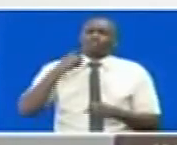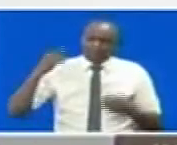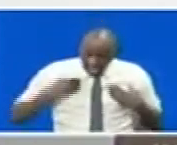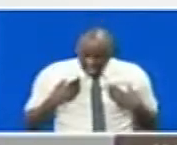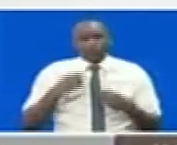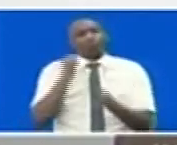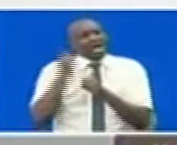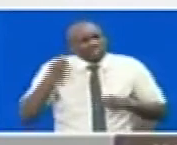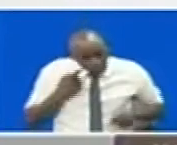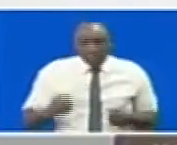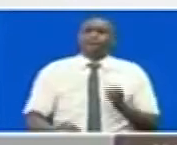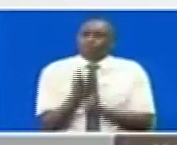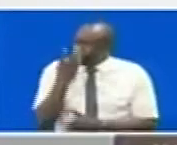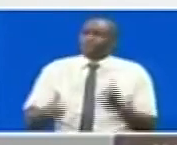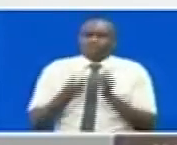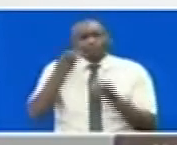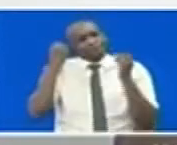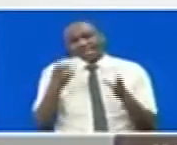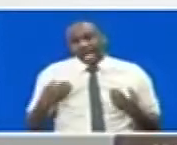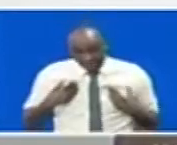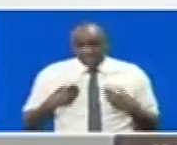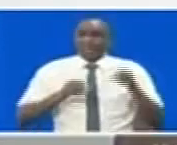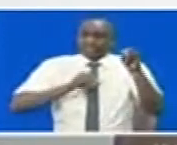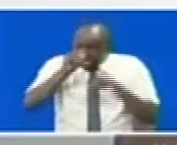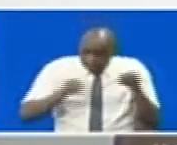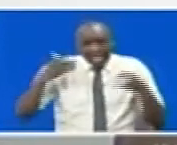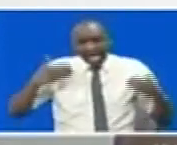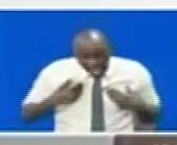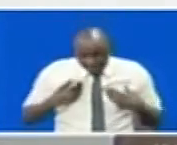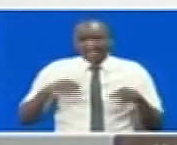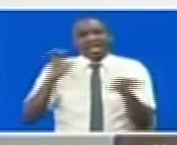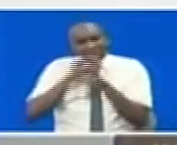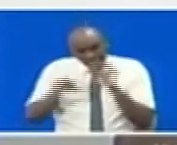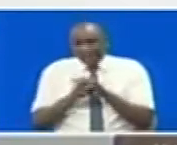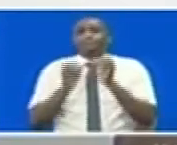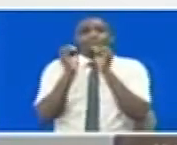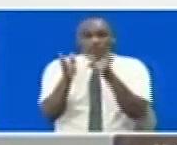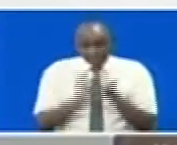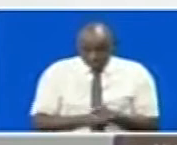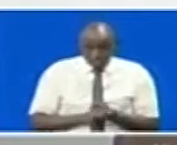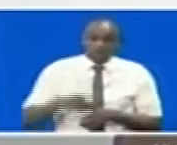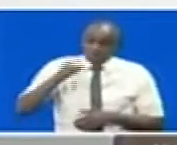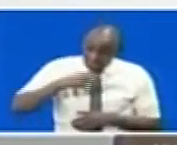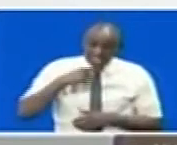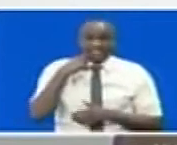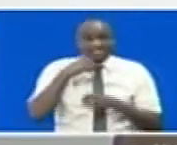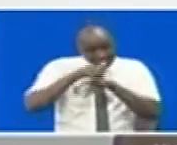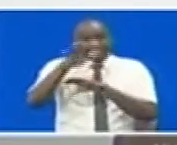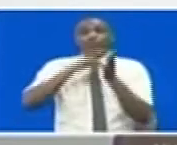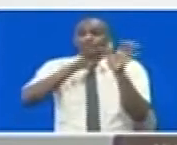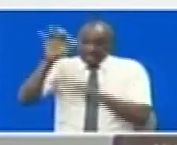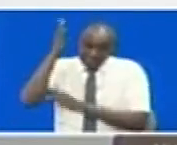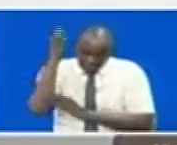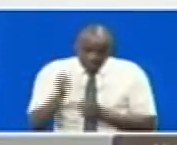upon workshops with them. We've drafted amendments to the law. We've sent it to